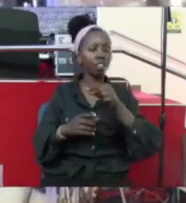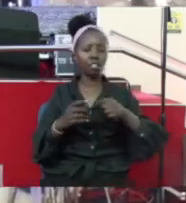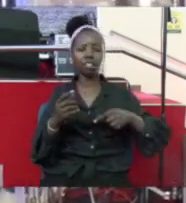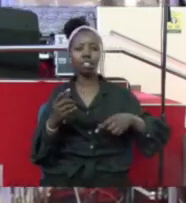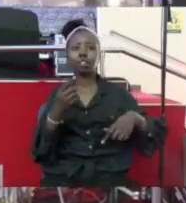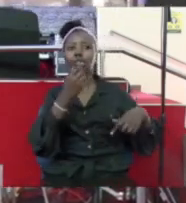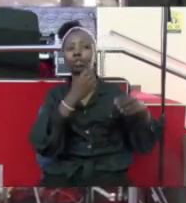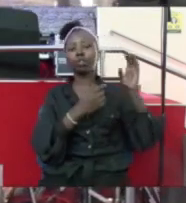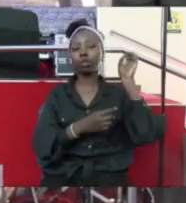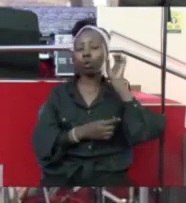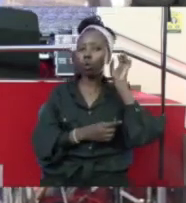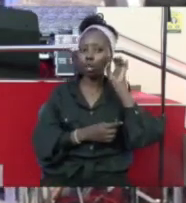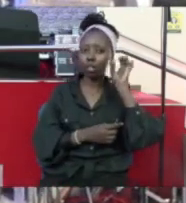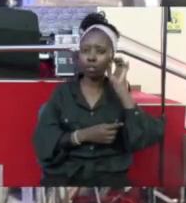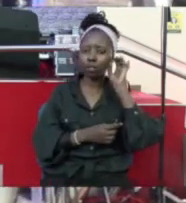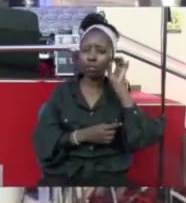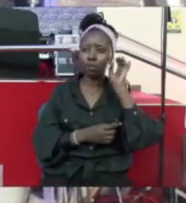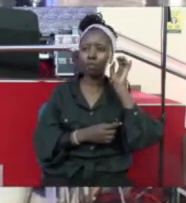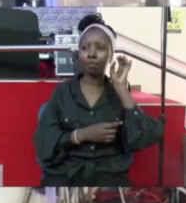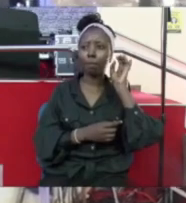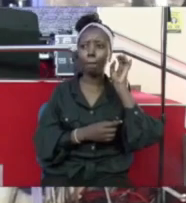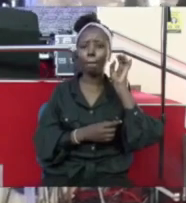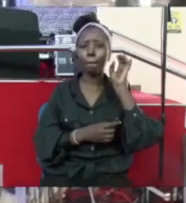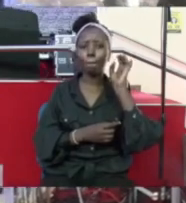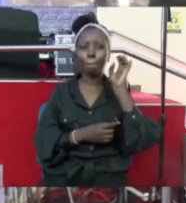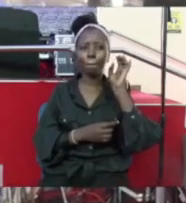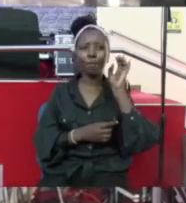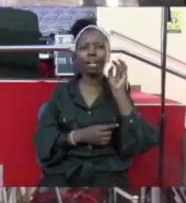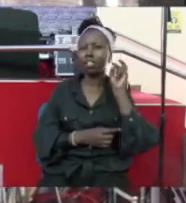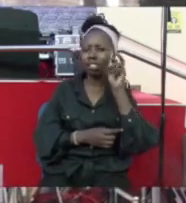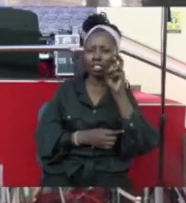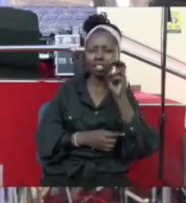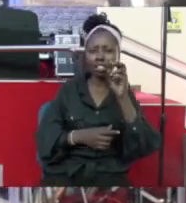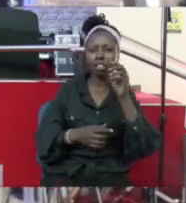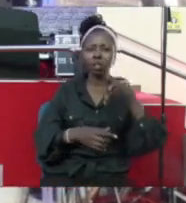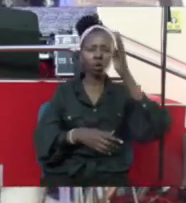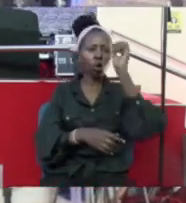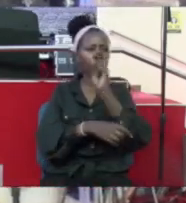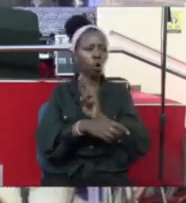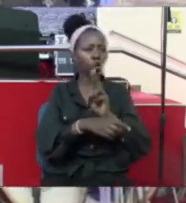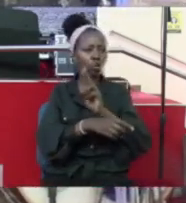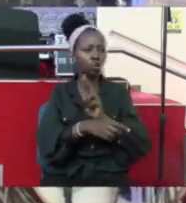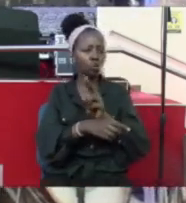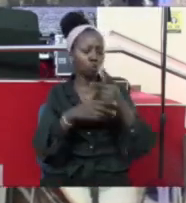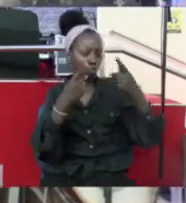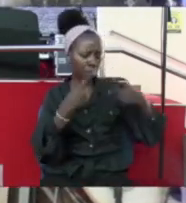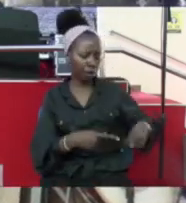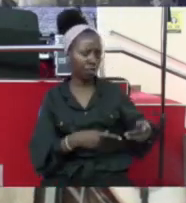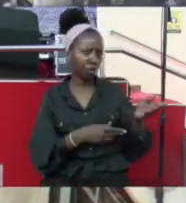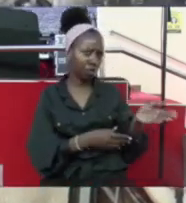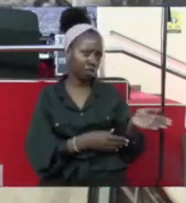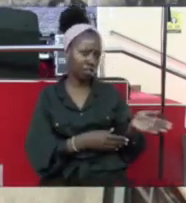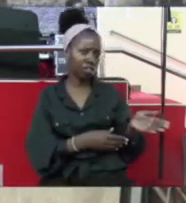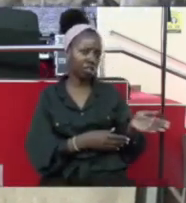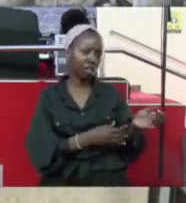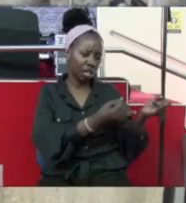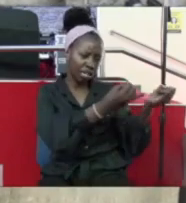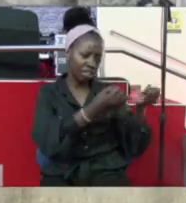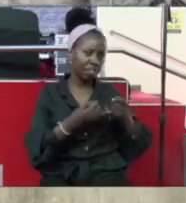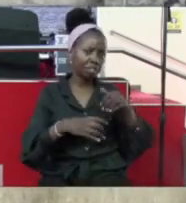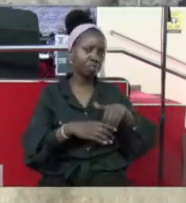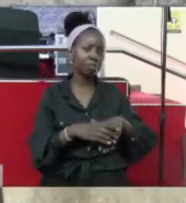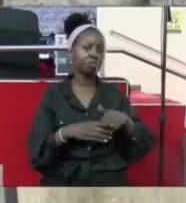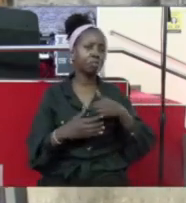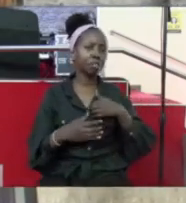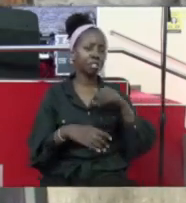wamekomaa wamemaliza chuo kikuu. So just see that God used that person just to invite me. Hivyo Mungu akamtumia huyo mtu anialike